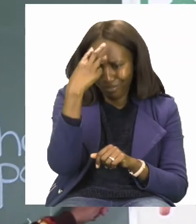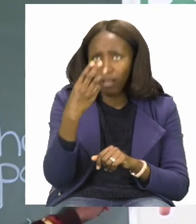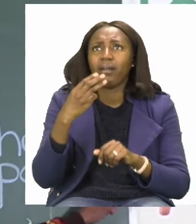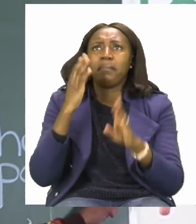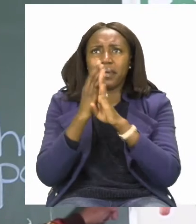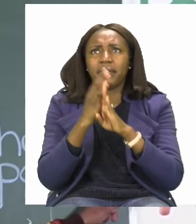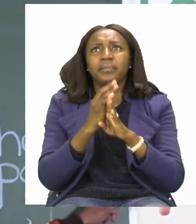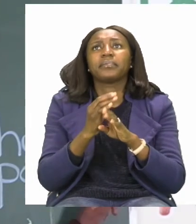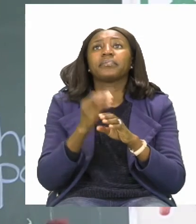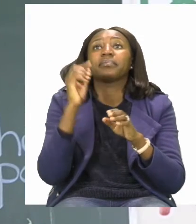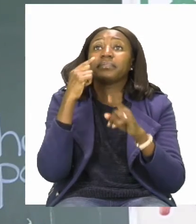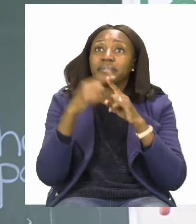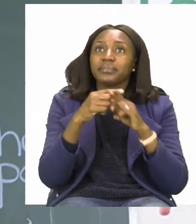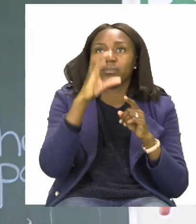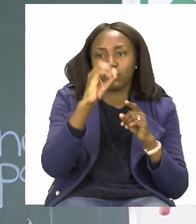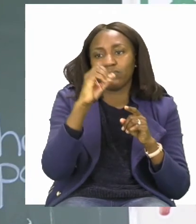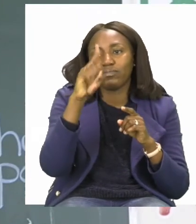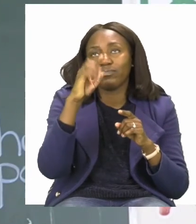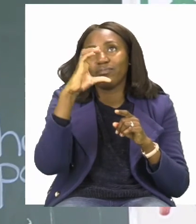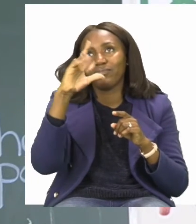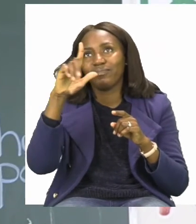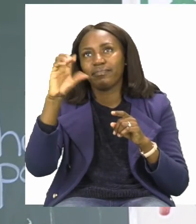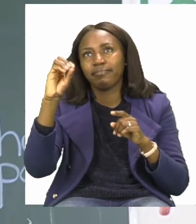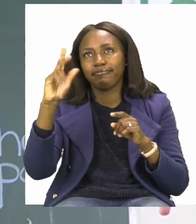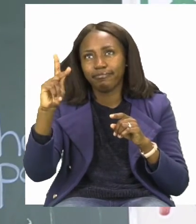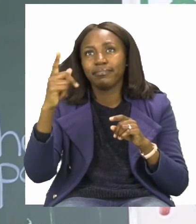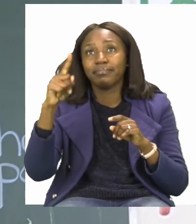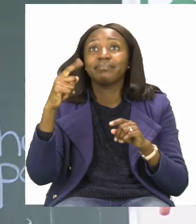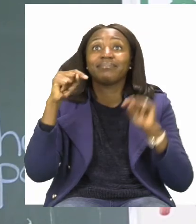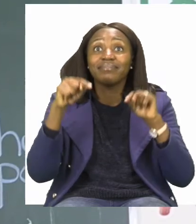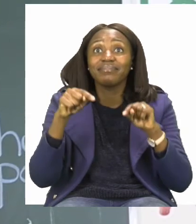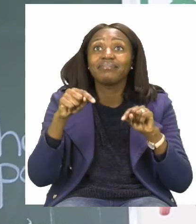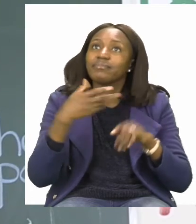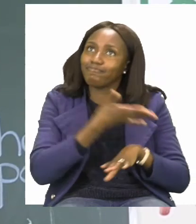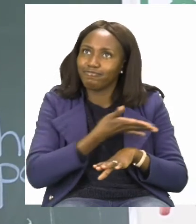our number last. In this case, it is now